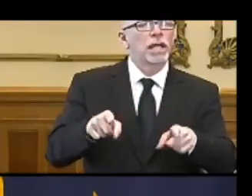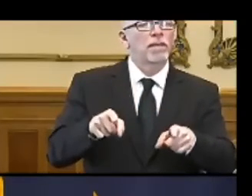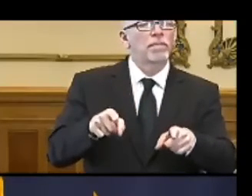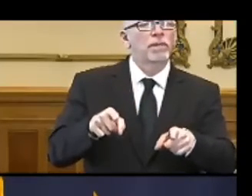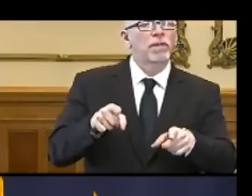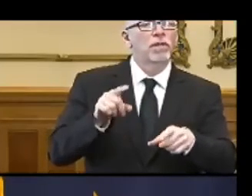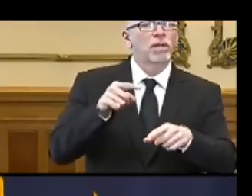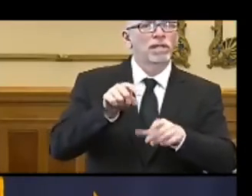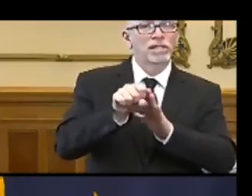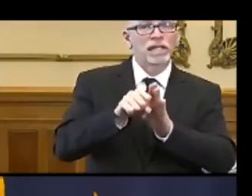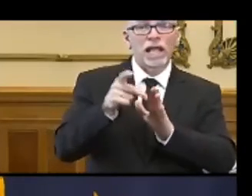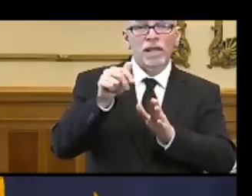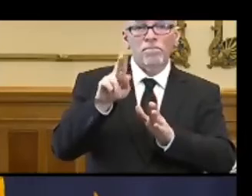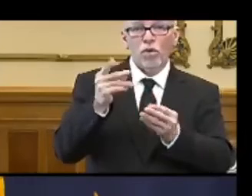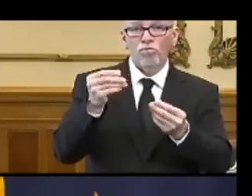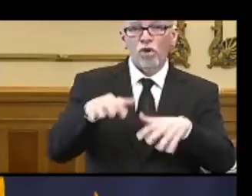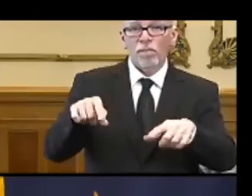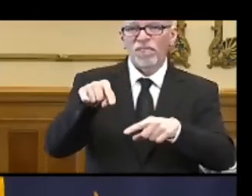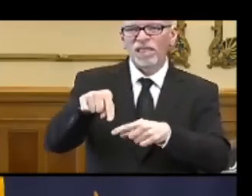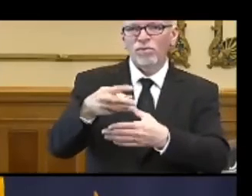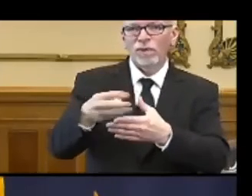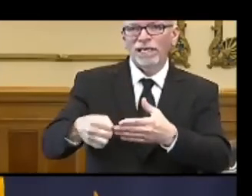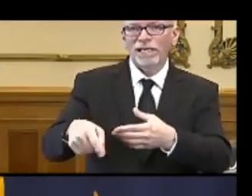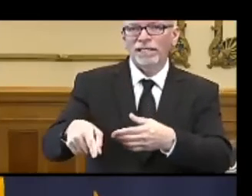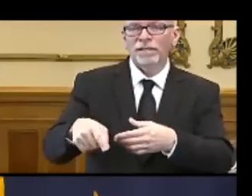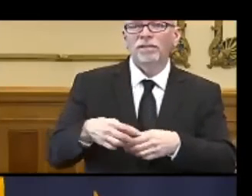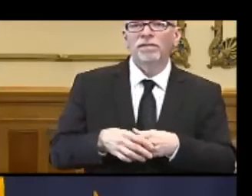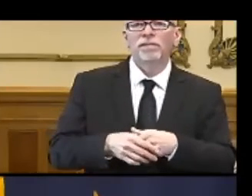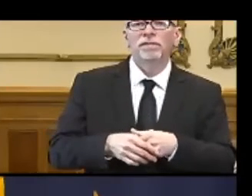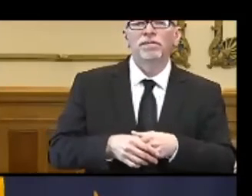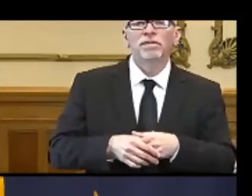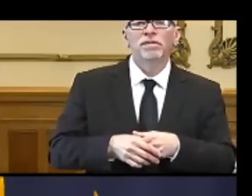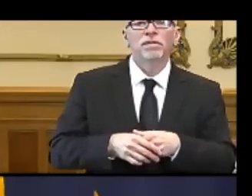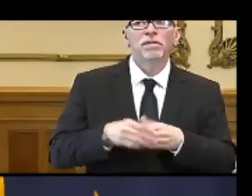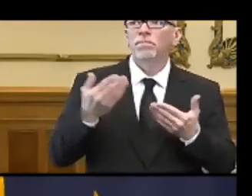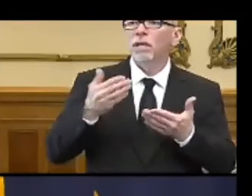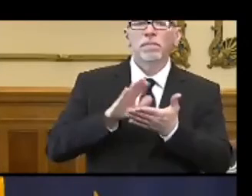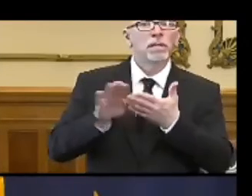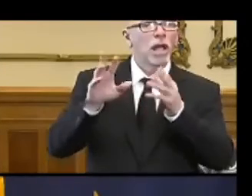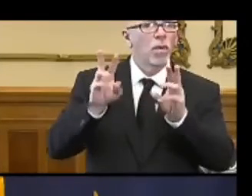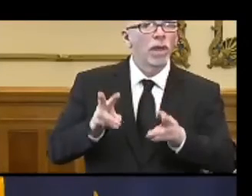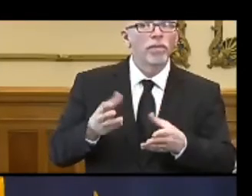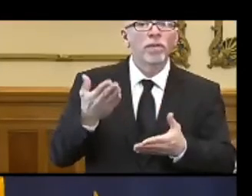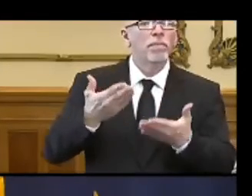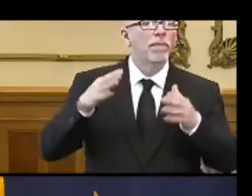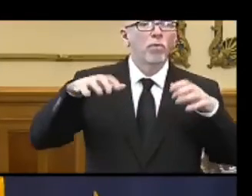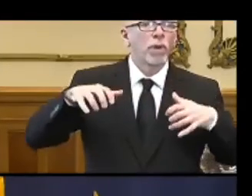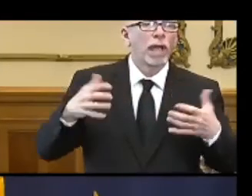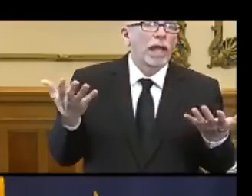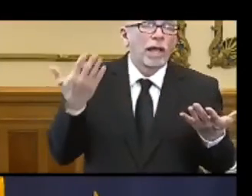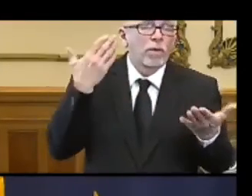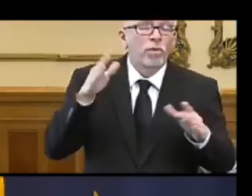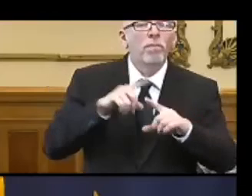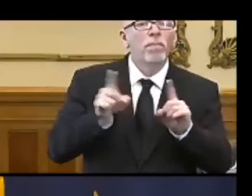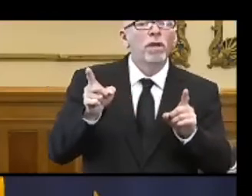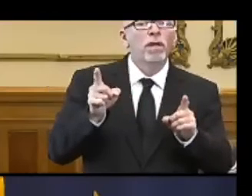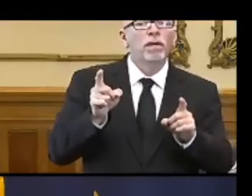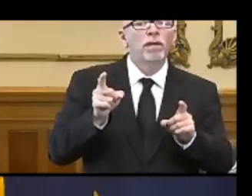on our state park property this weekend. Could be nice, could be raining, don't know, but we've